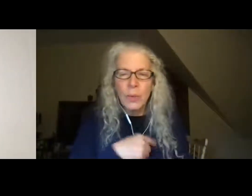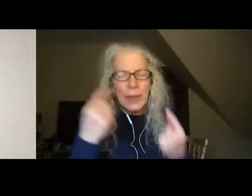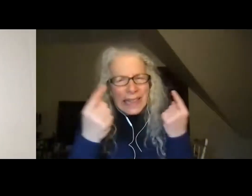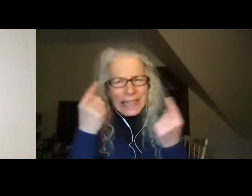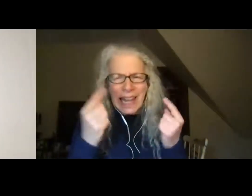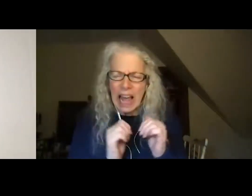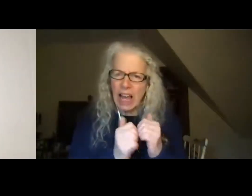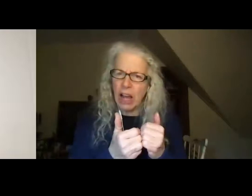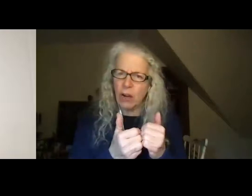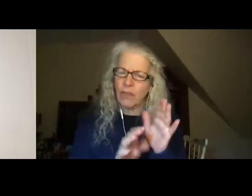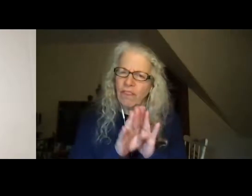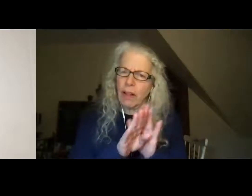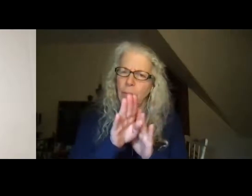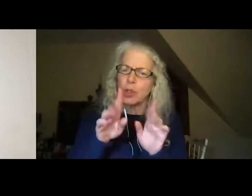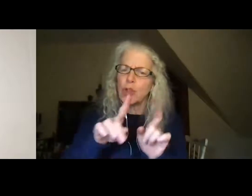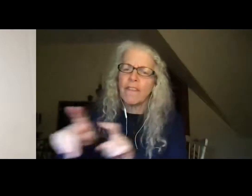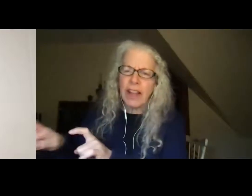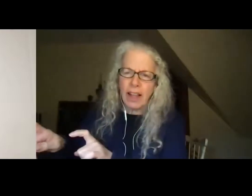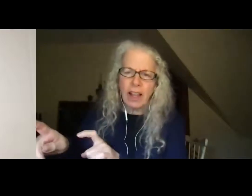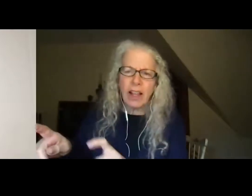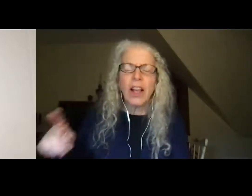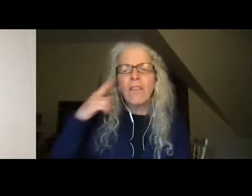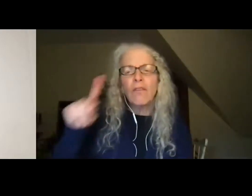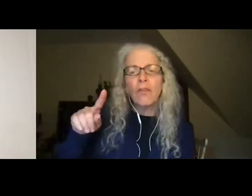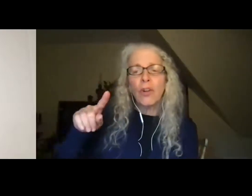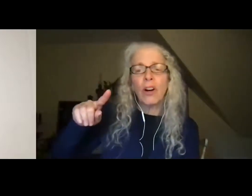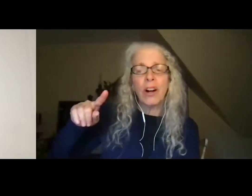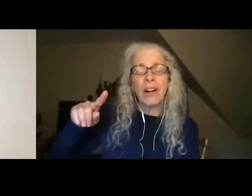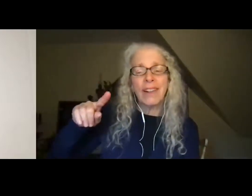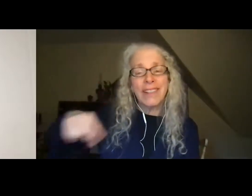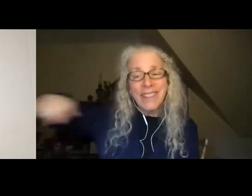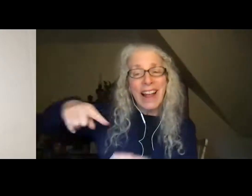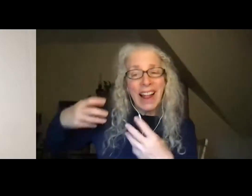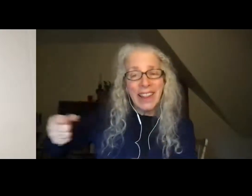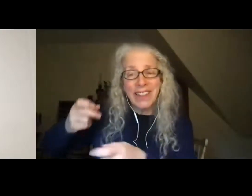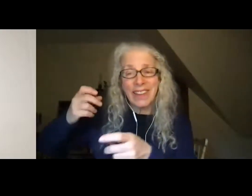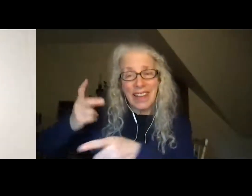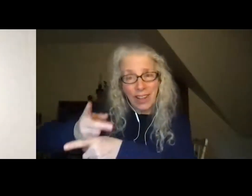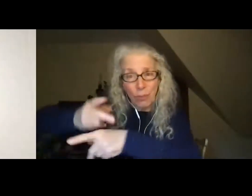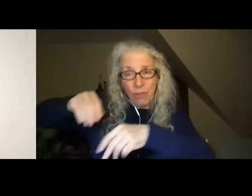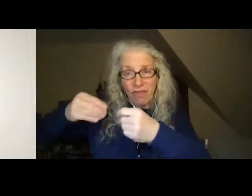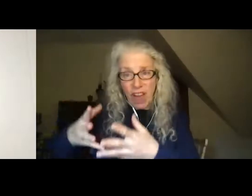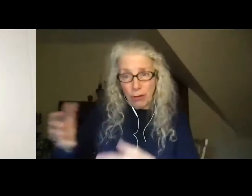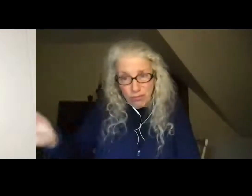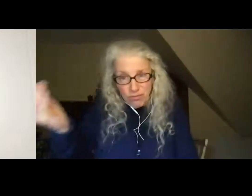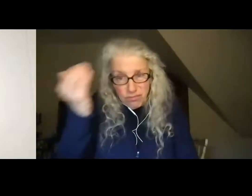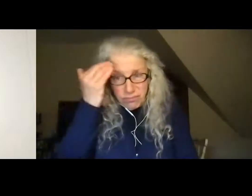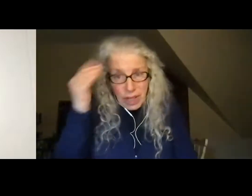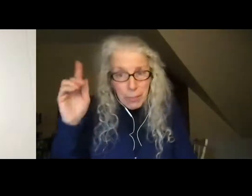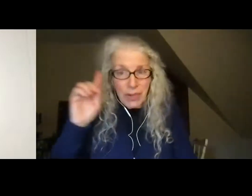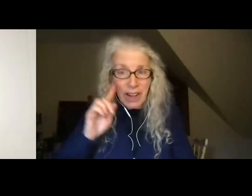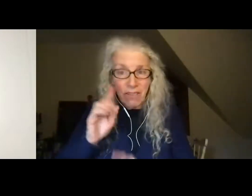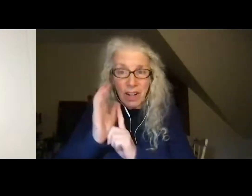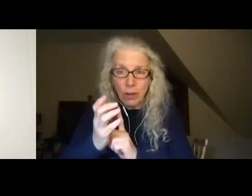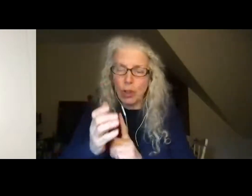develop a survey to assess deaf cultural competence. And so we did a lit review.